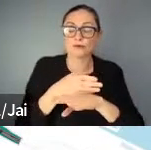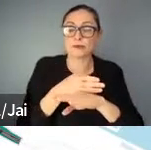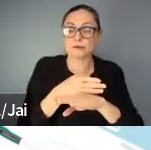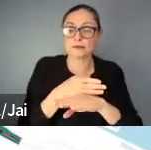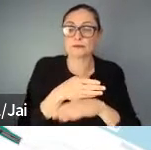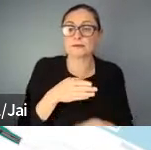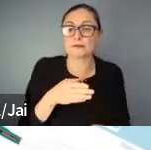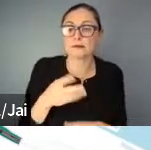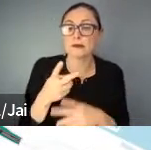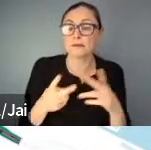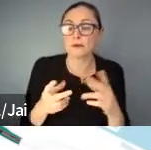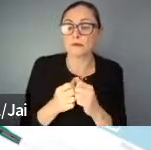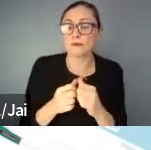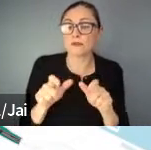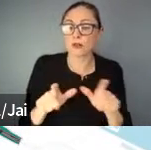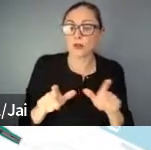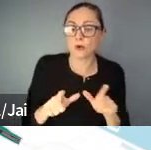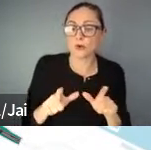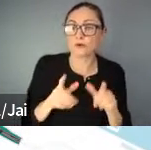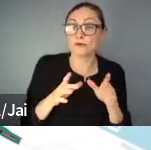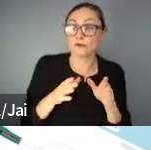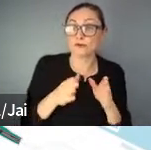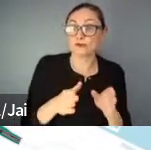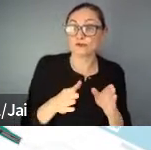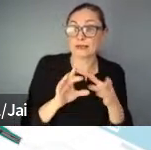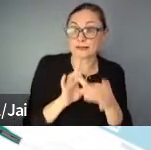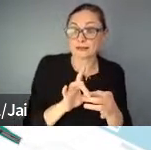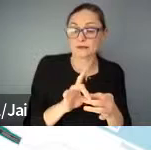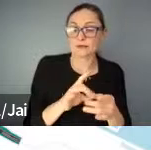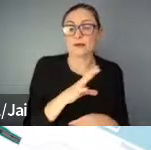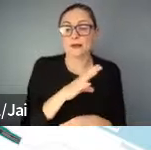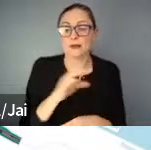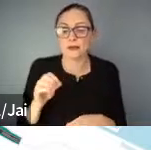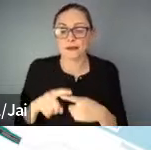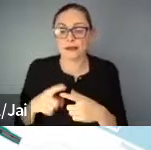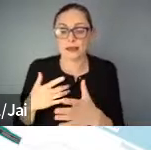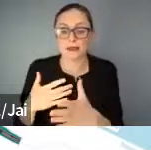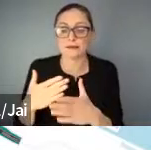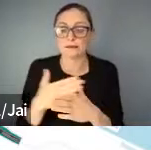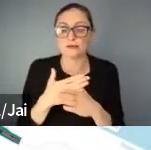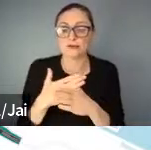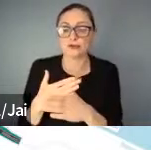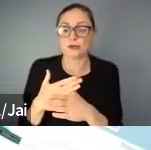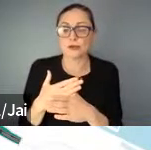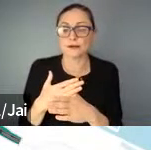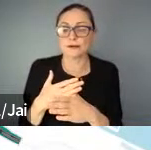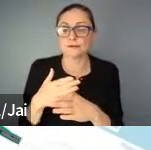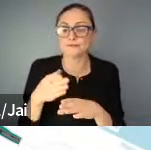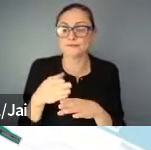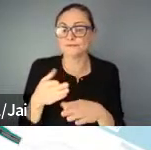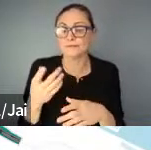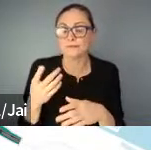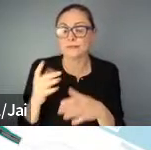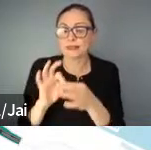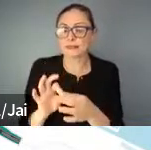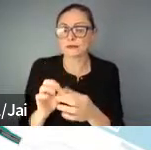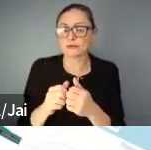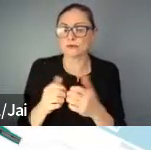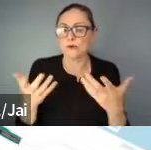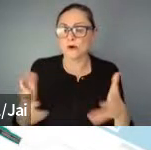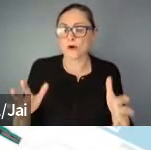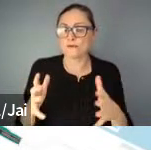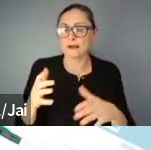both with local street connections as well as shared use path connections to existing or